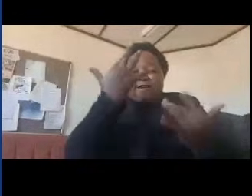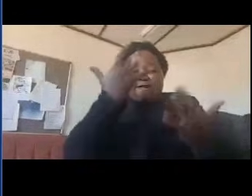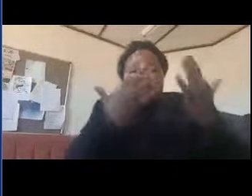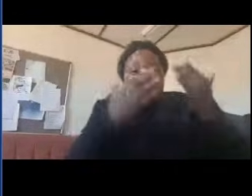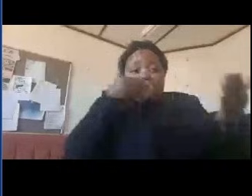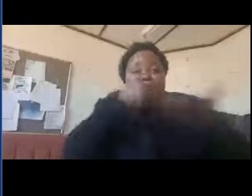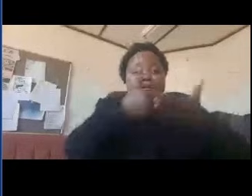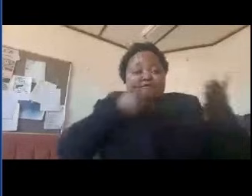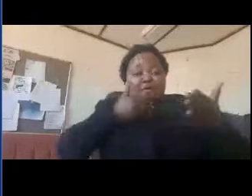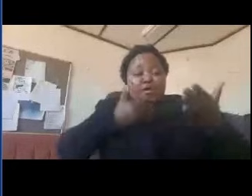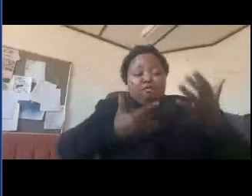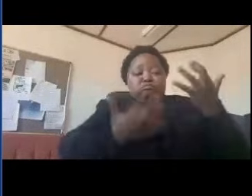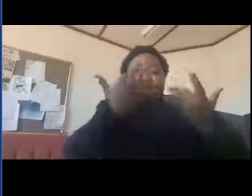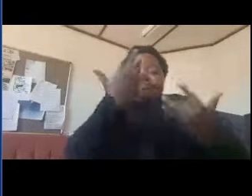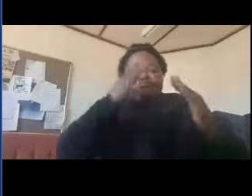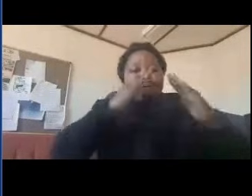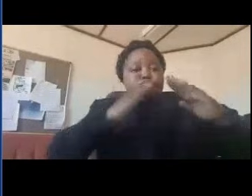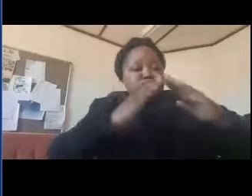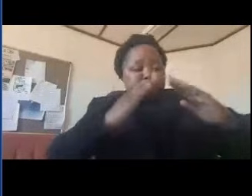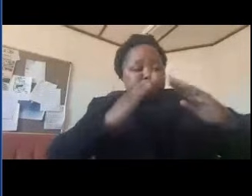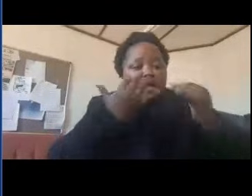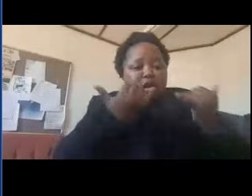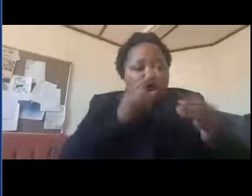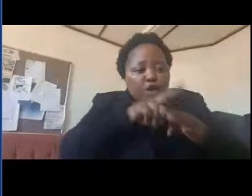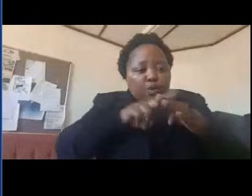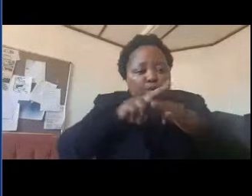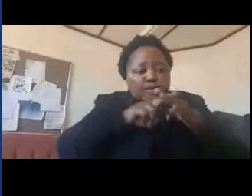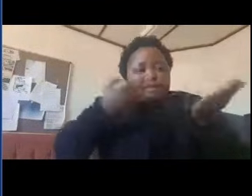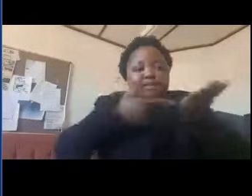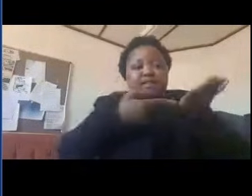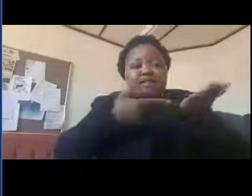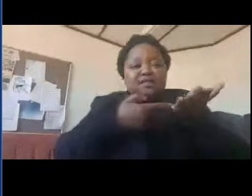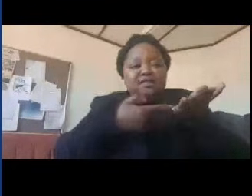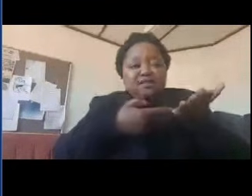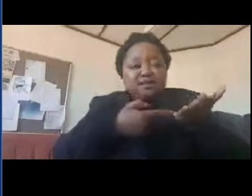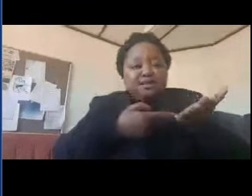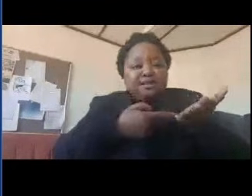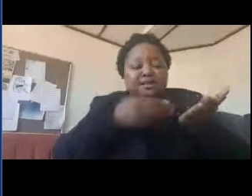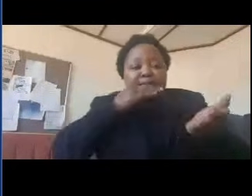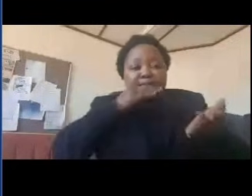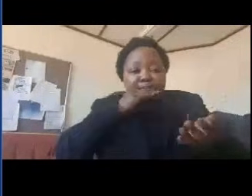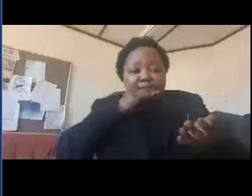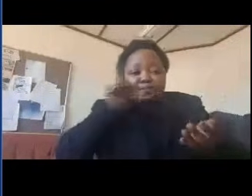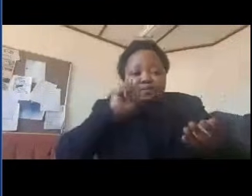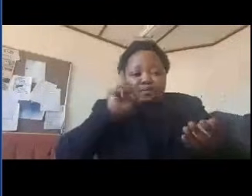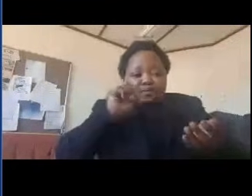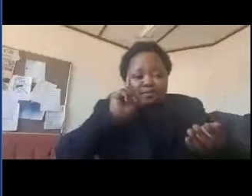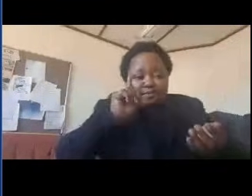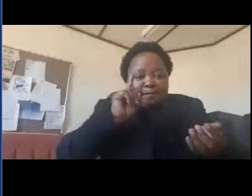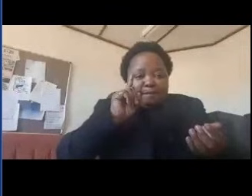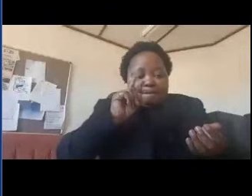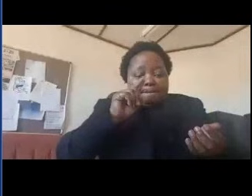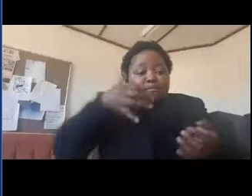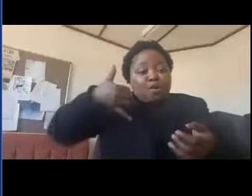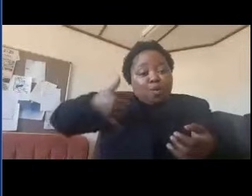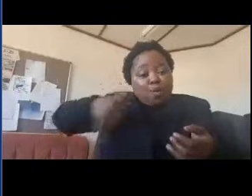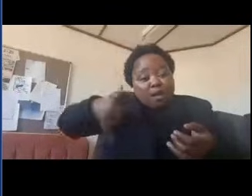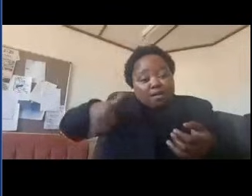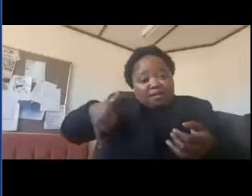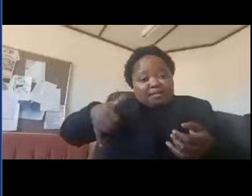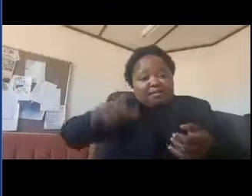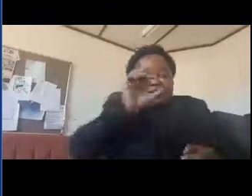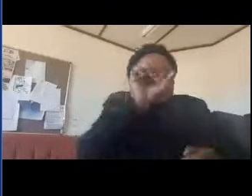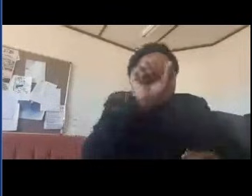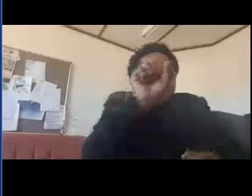It uses technology that is already in hands. WhatsApp, SMS